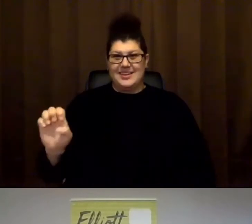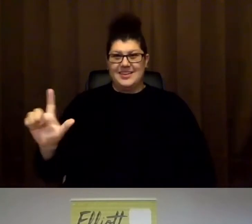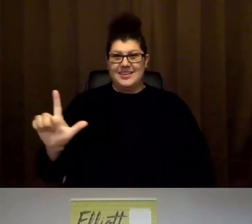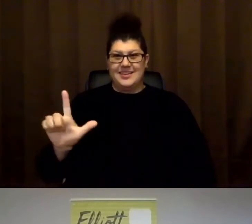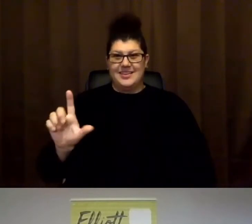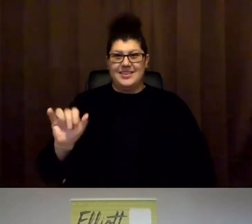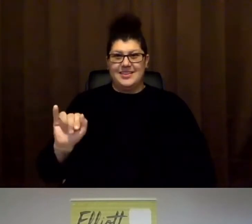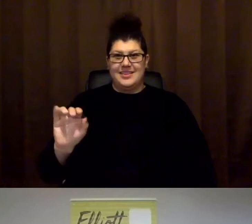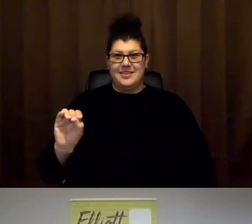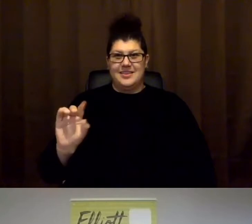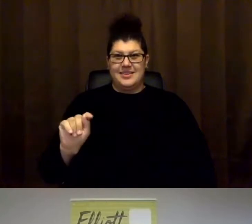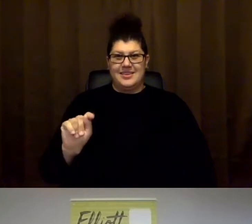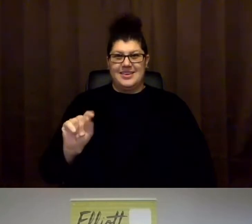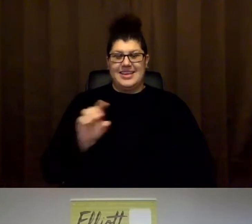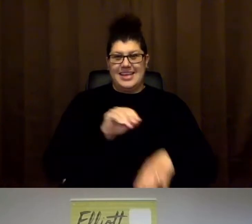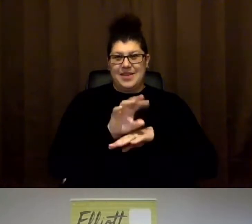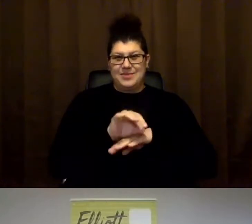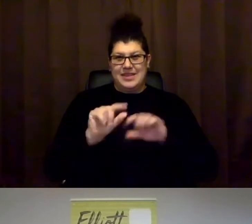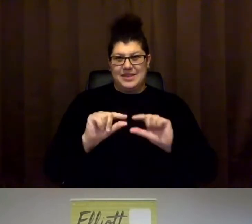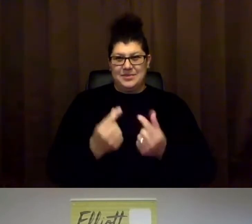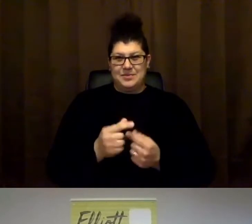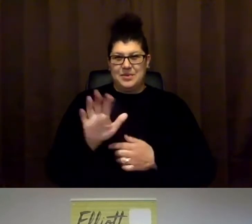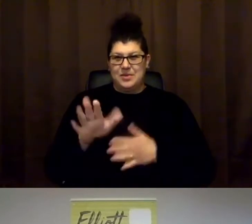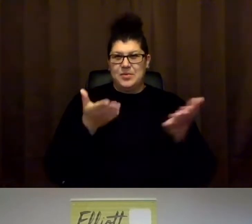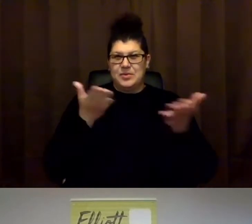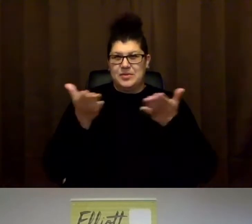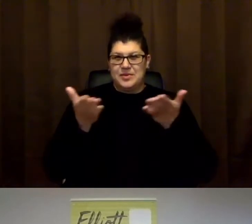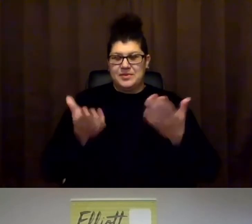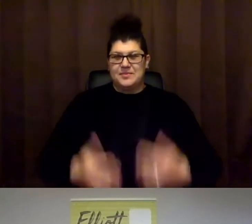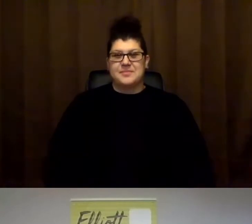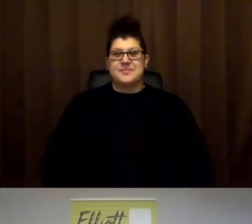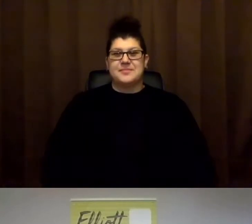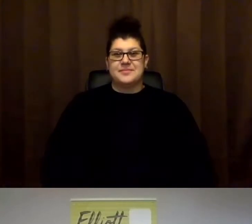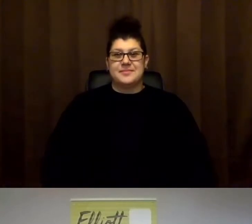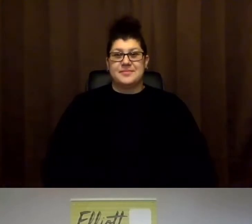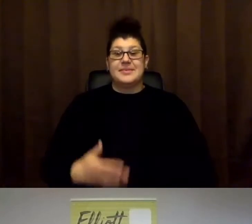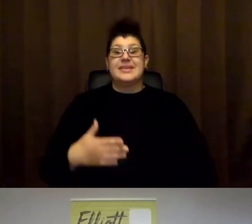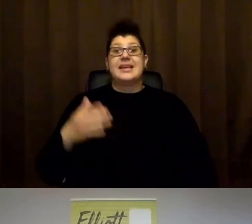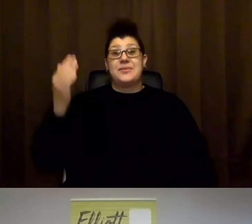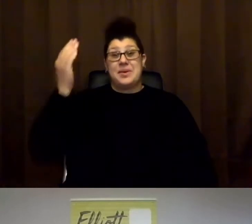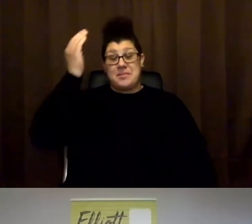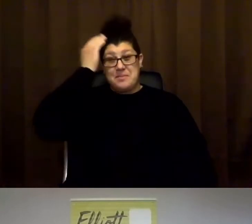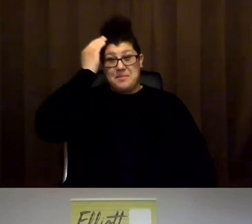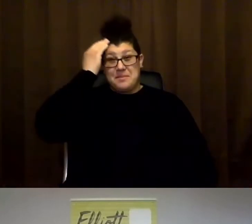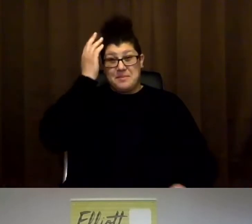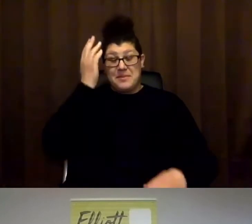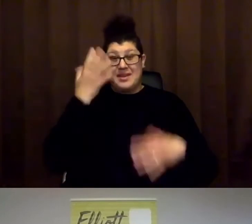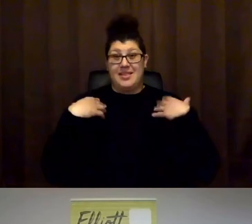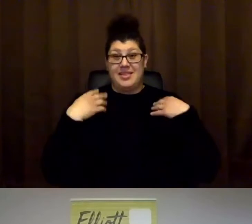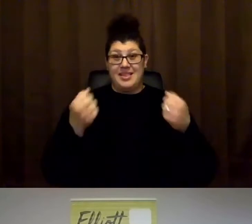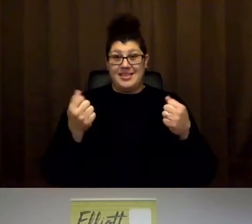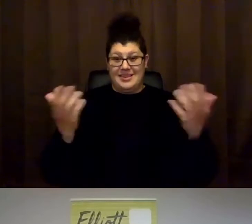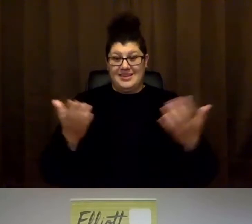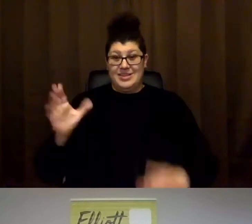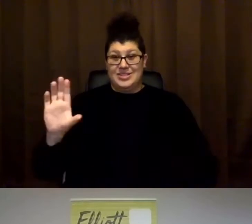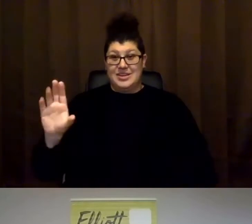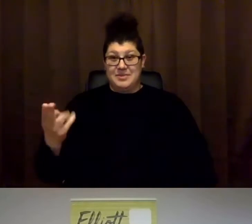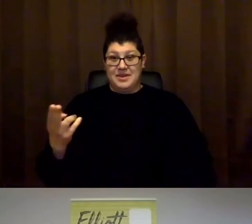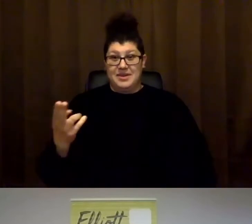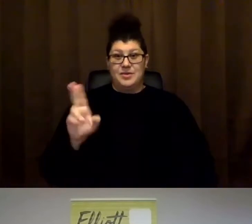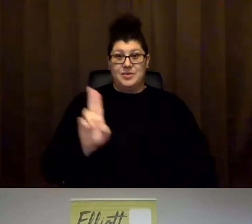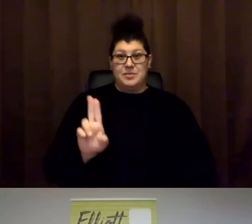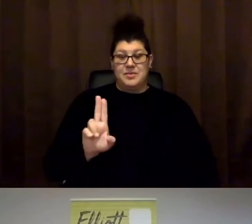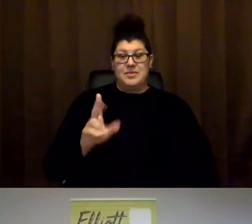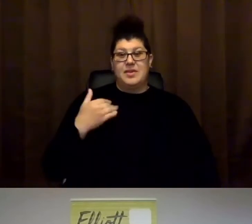what can you tell us about your services? Yeah, we are a mental health agency in Champaign-Urbana. We also have some offices in